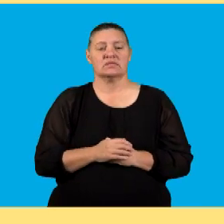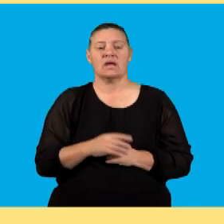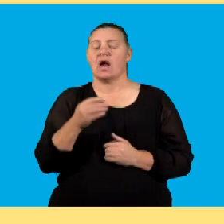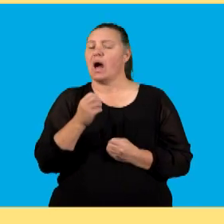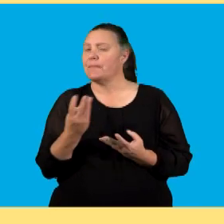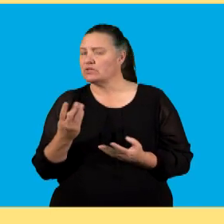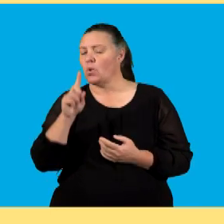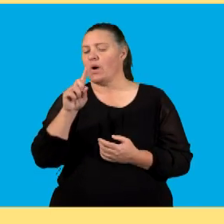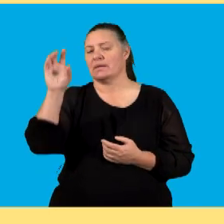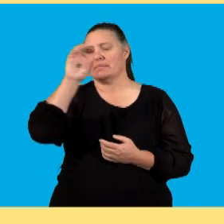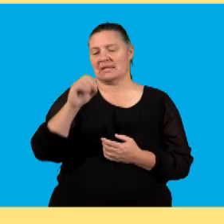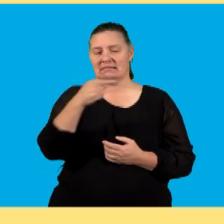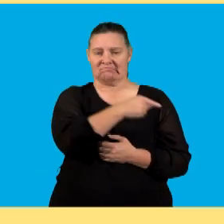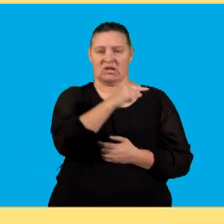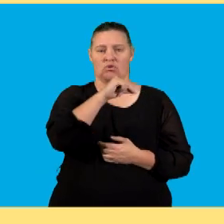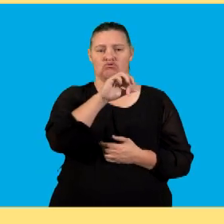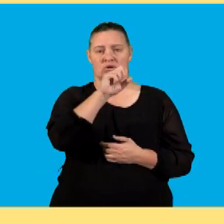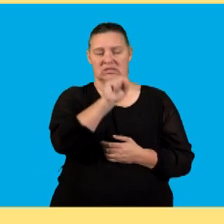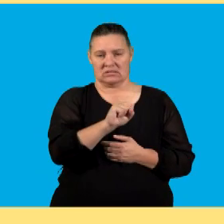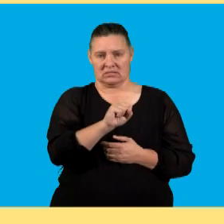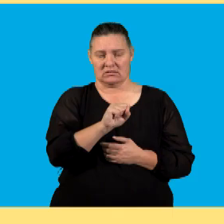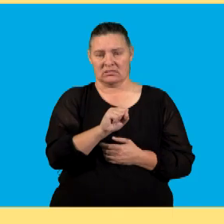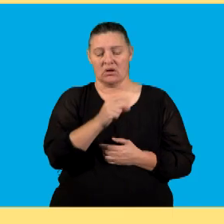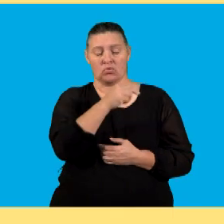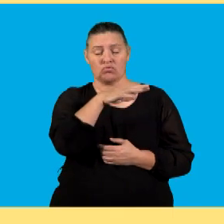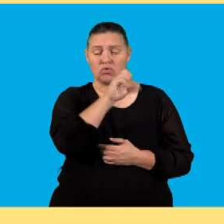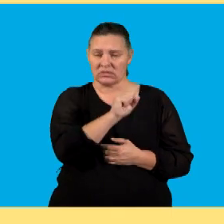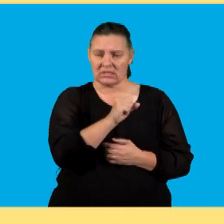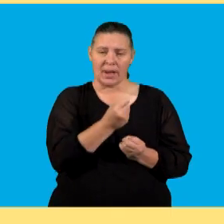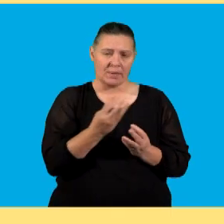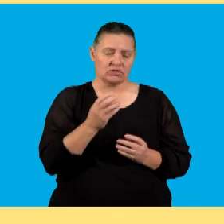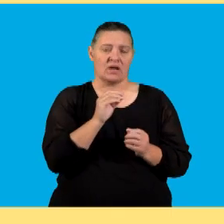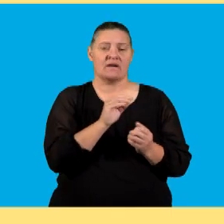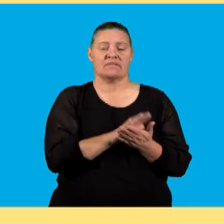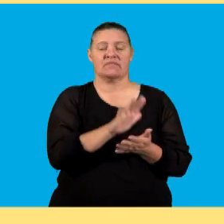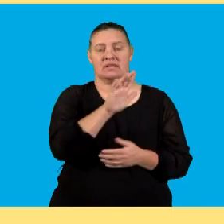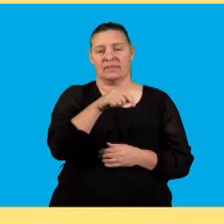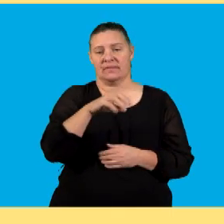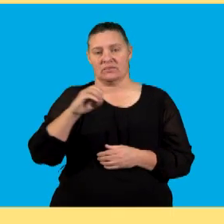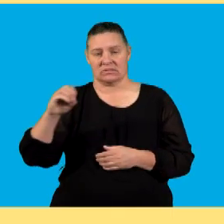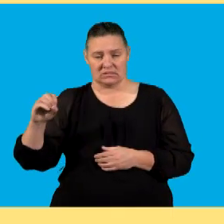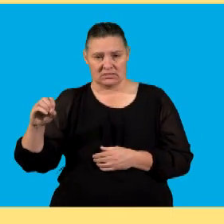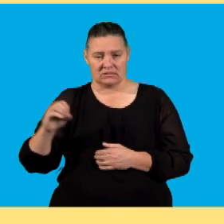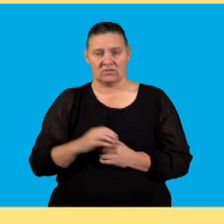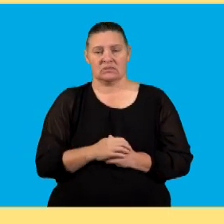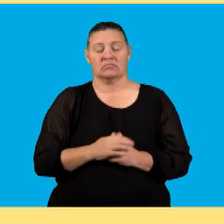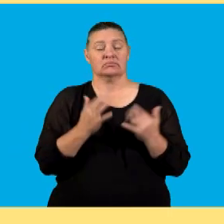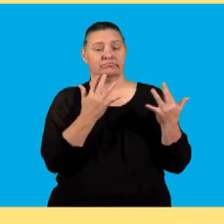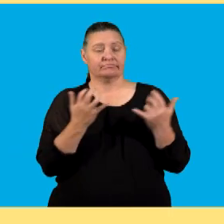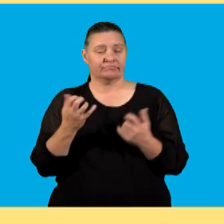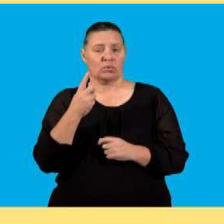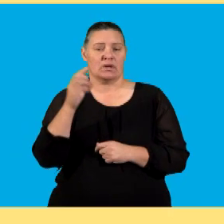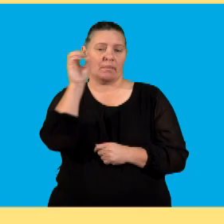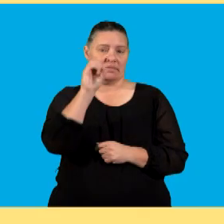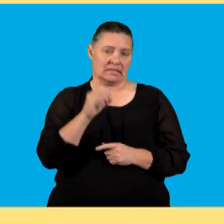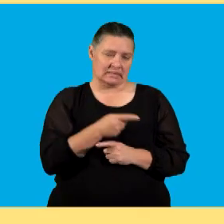said it is 1% of gross. My gross is 15,000, and I'll